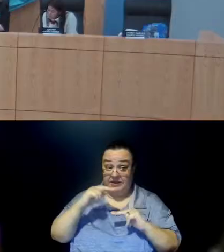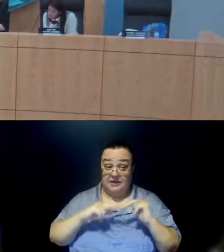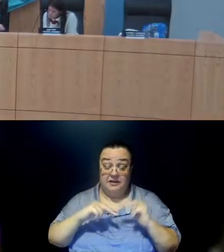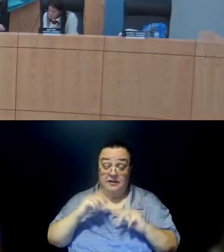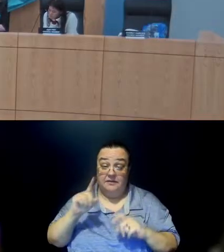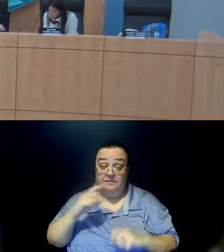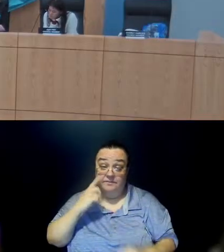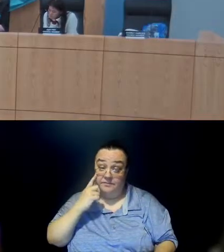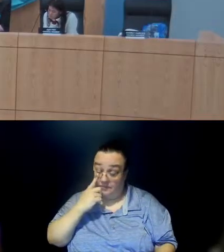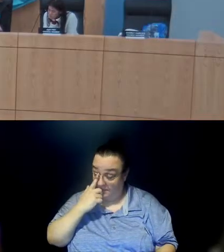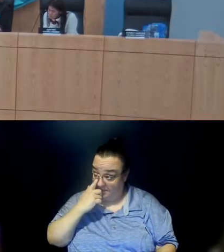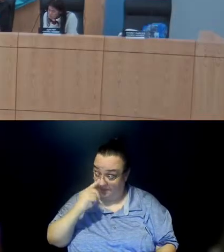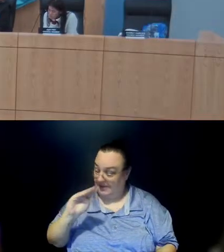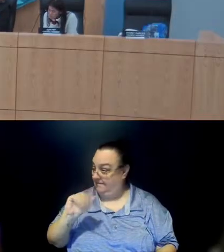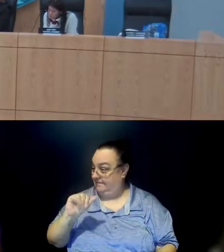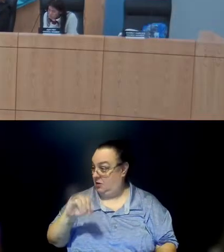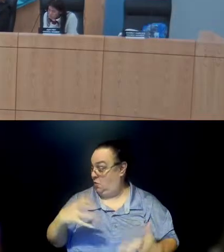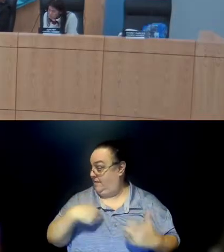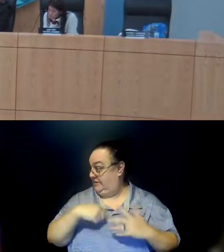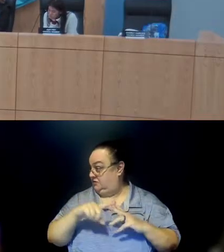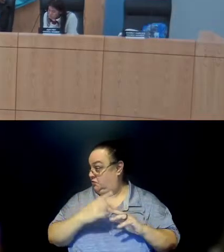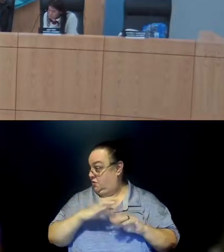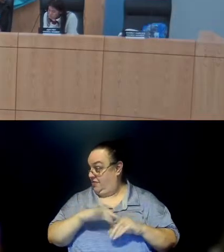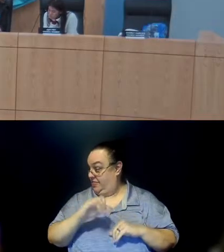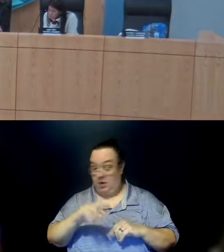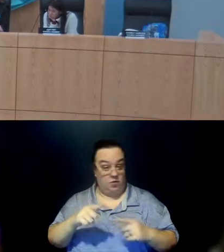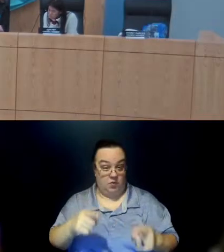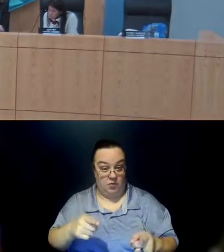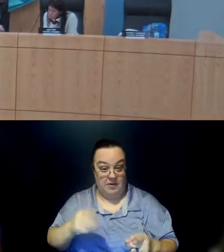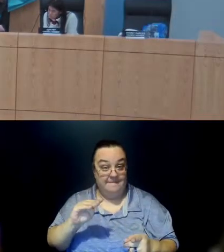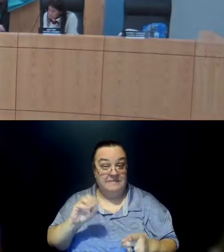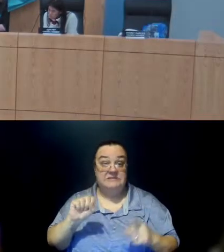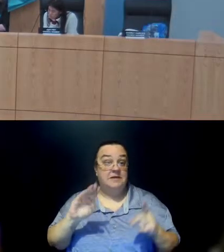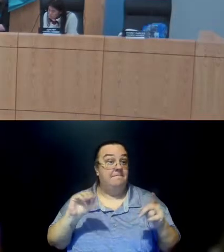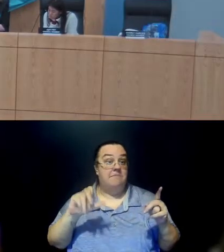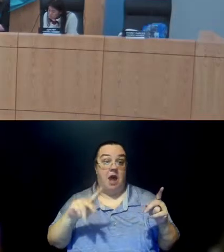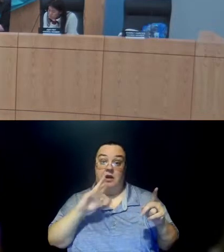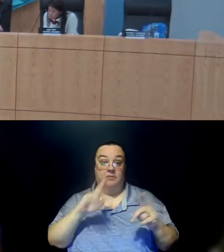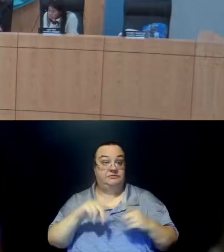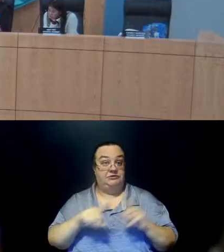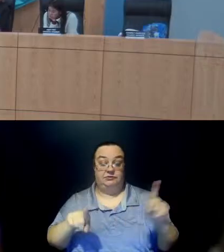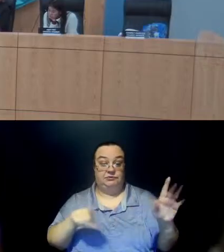Do you want me to start on that, or do you want to go ahead, Mr. Or Ms. Mock? It's up to you.